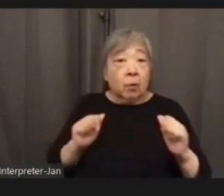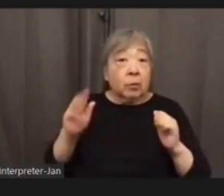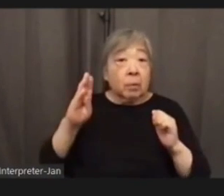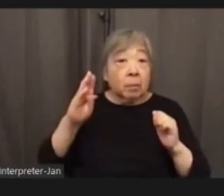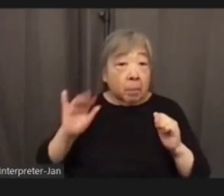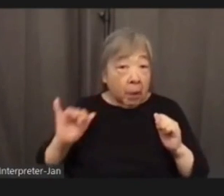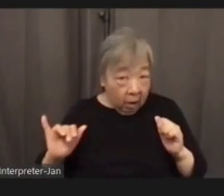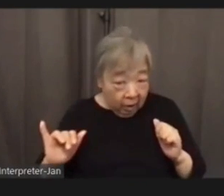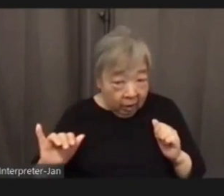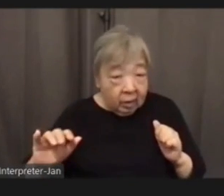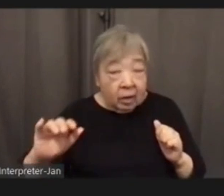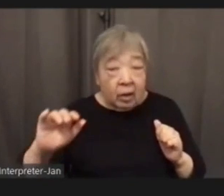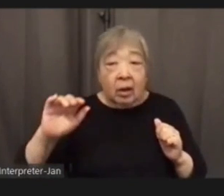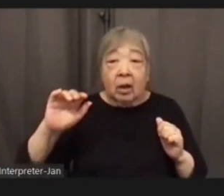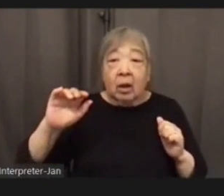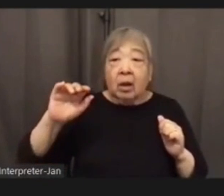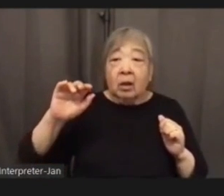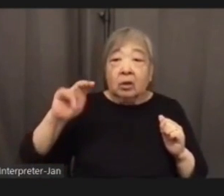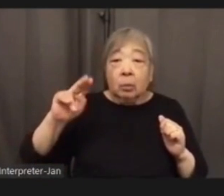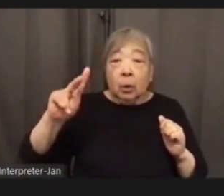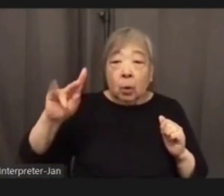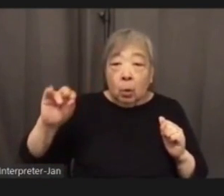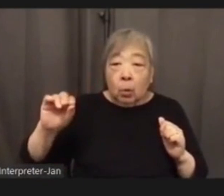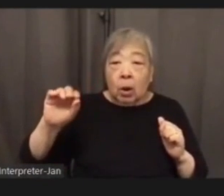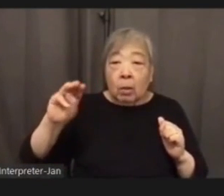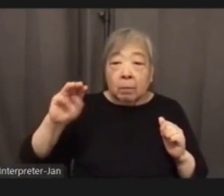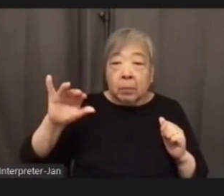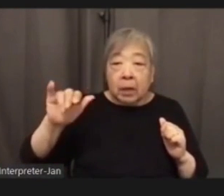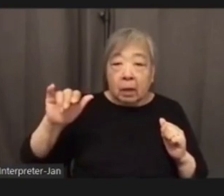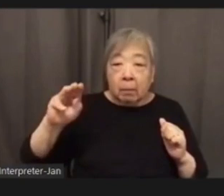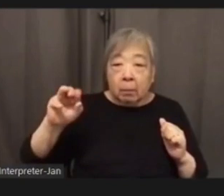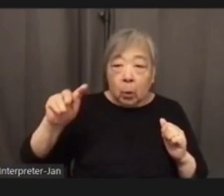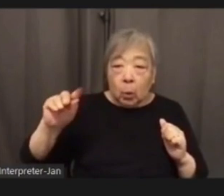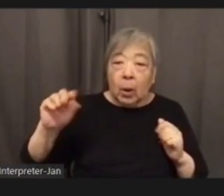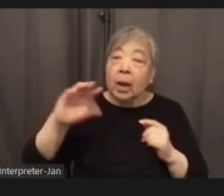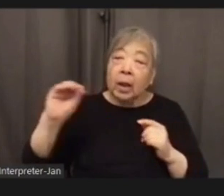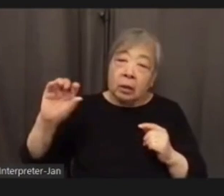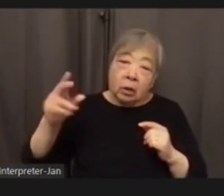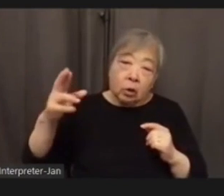and Chris Ijima. Thank you so much for coming.